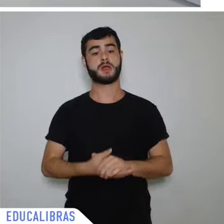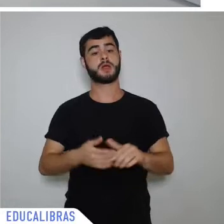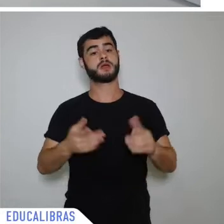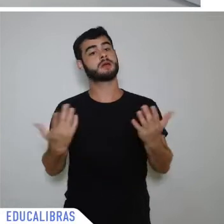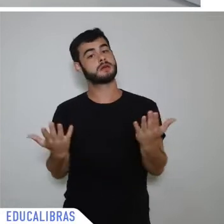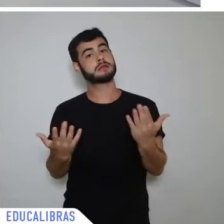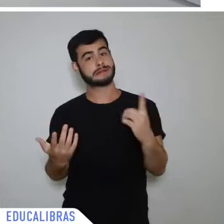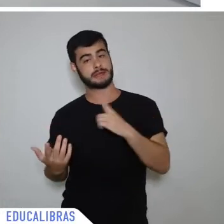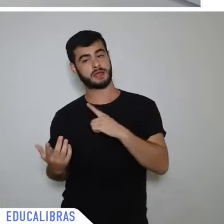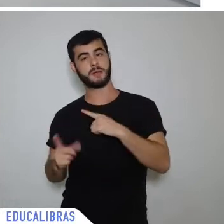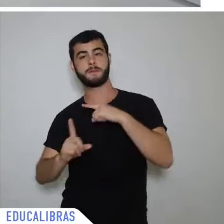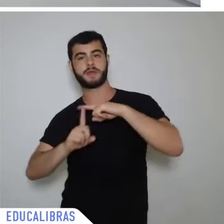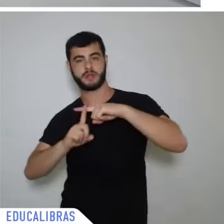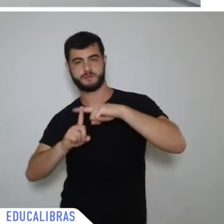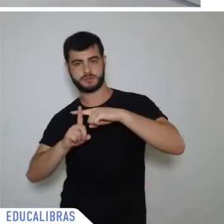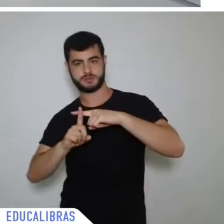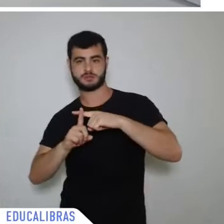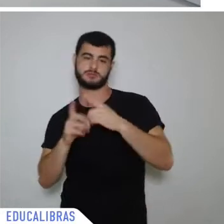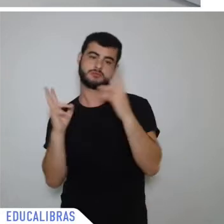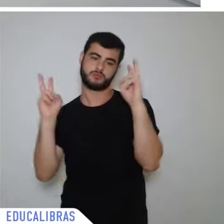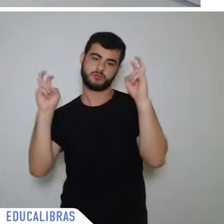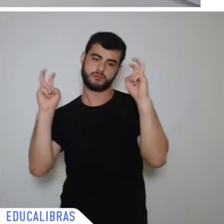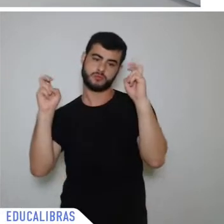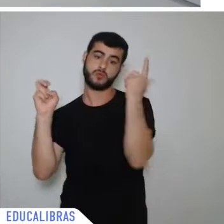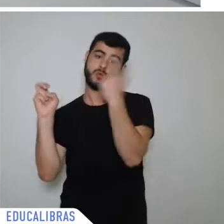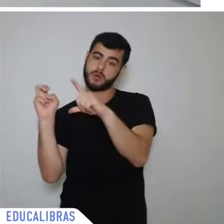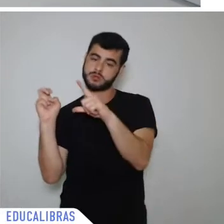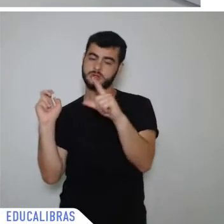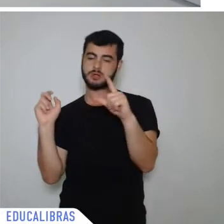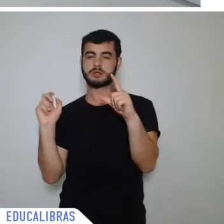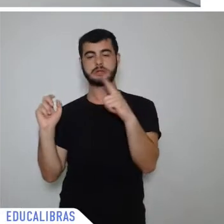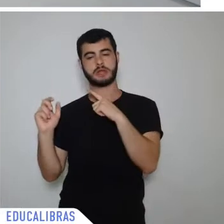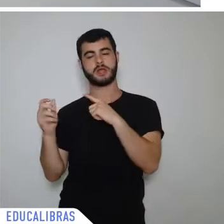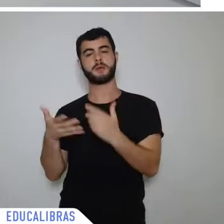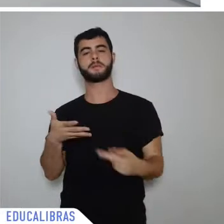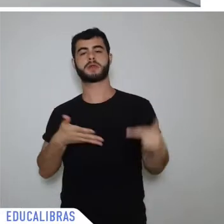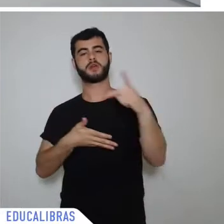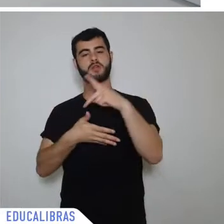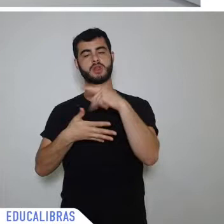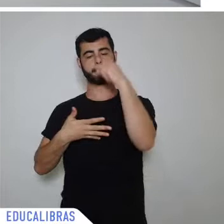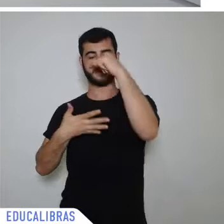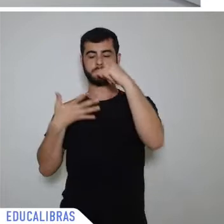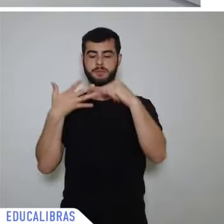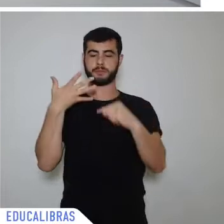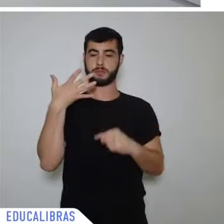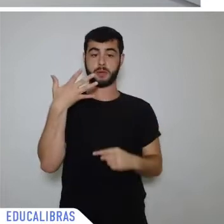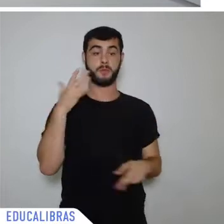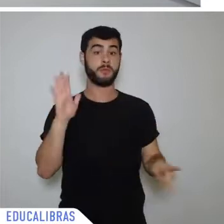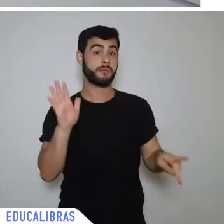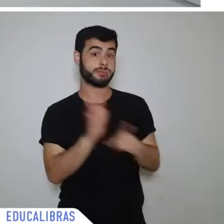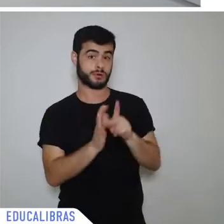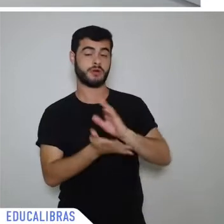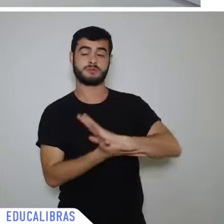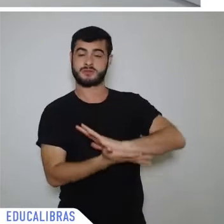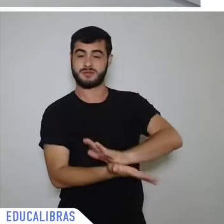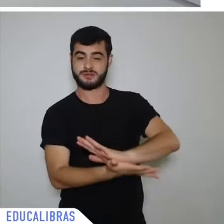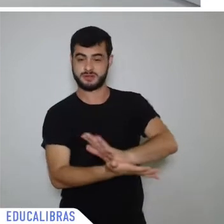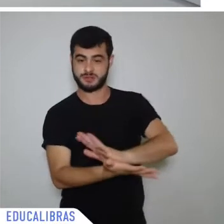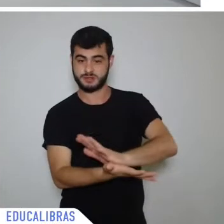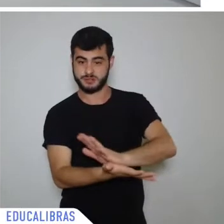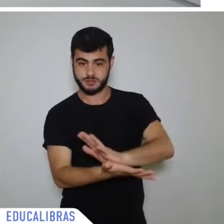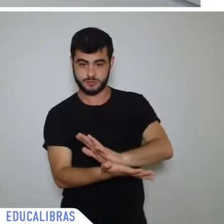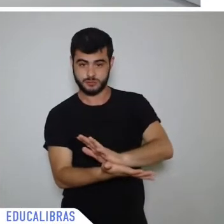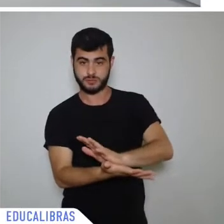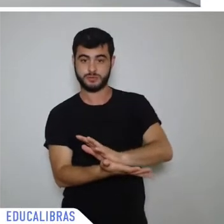And although they benefit from racism and gain all the privileges that